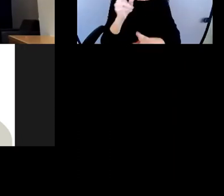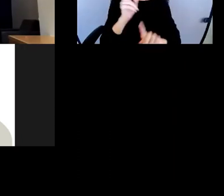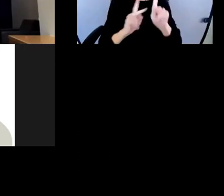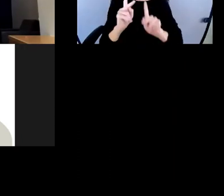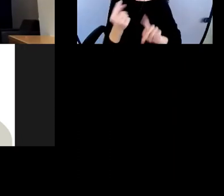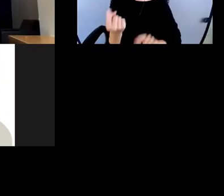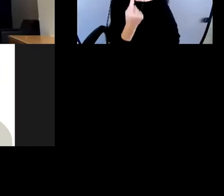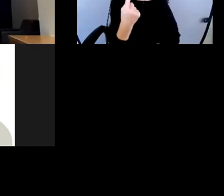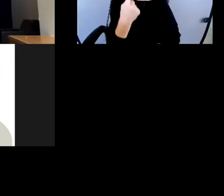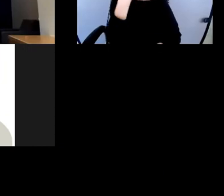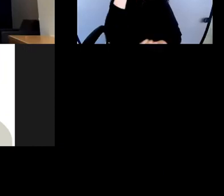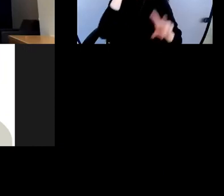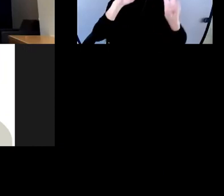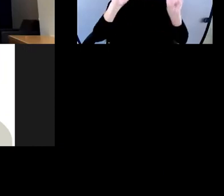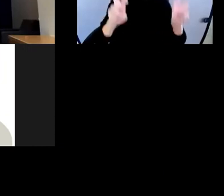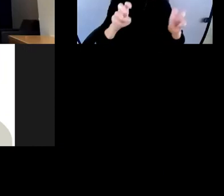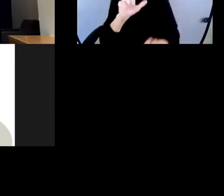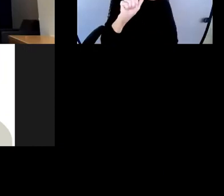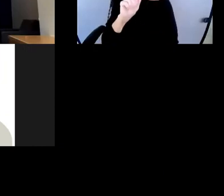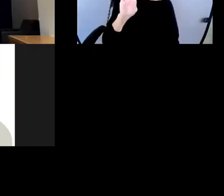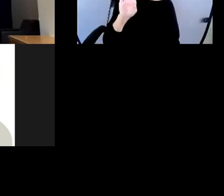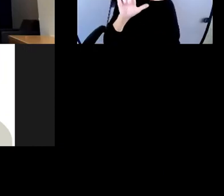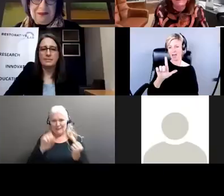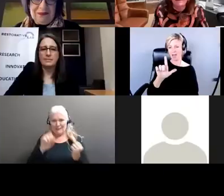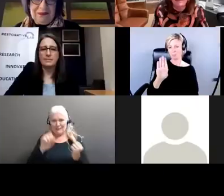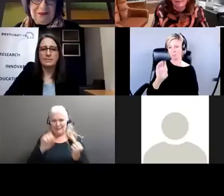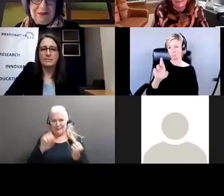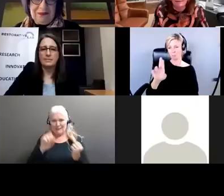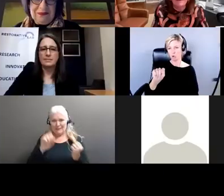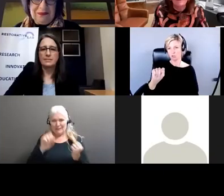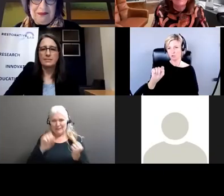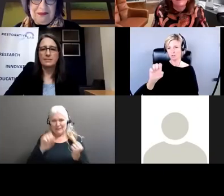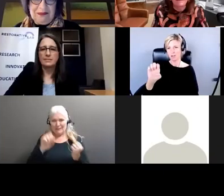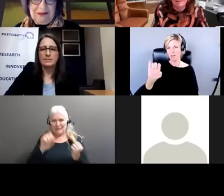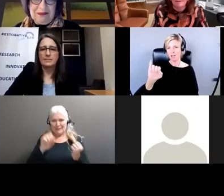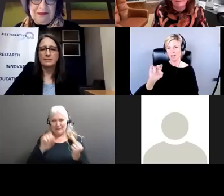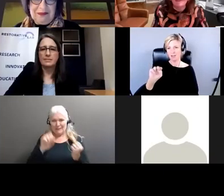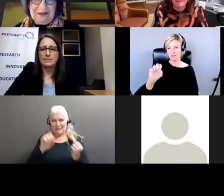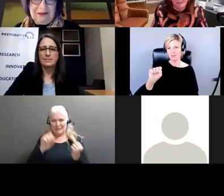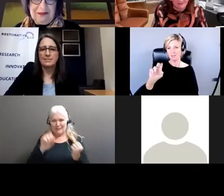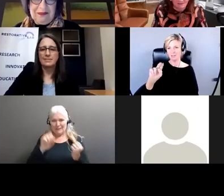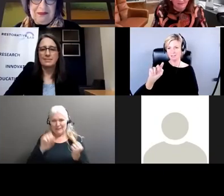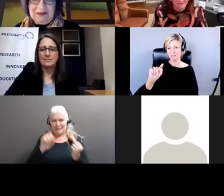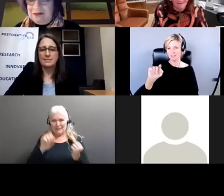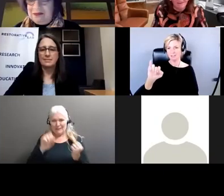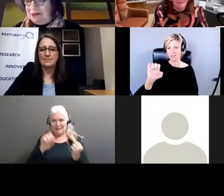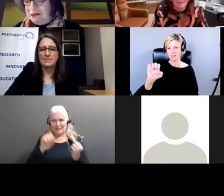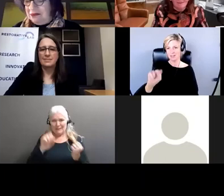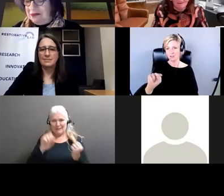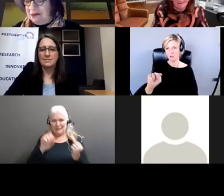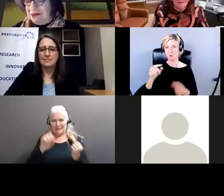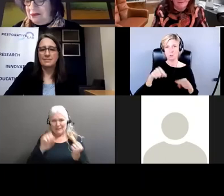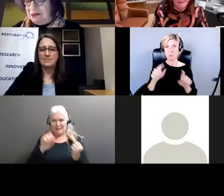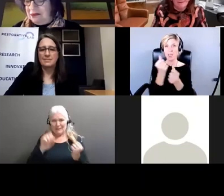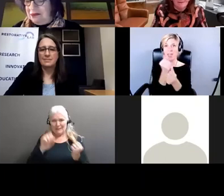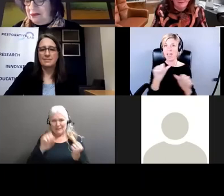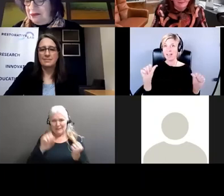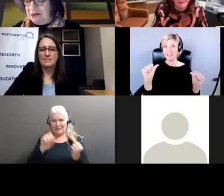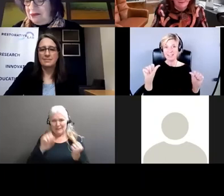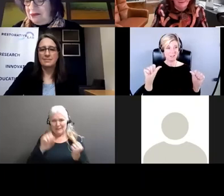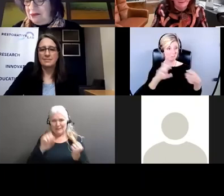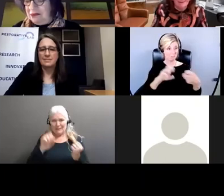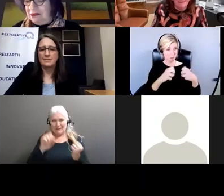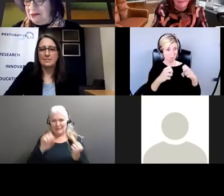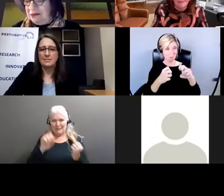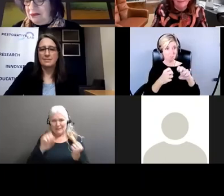Albert Einstein, in the middle of difficulty lies opportunity. So let's keep hoping for the opportunity to